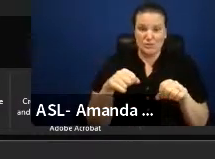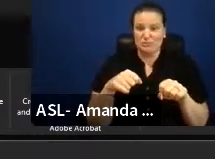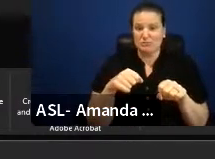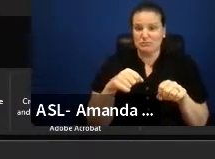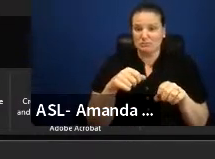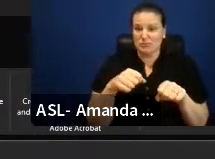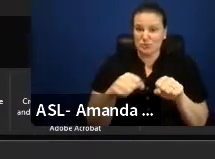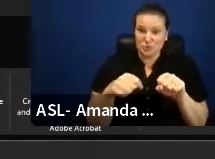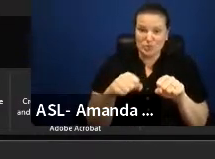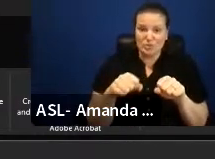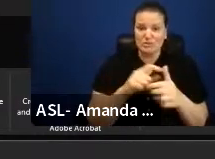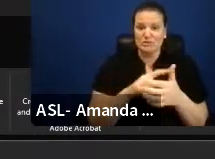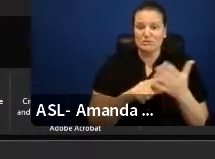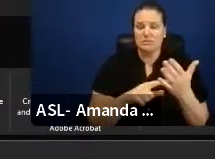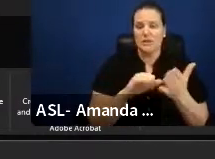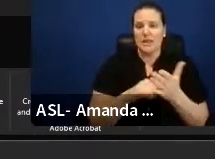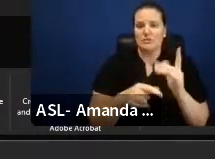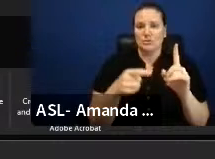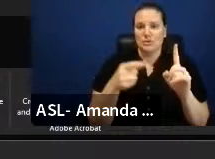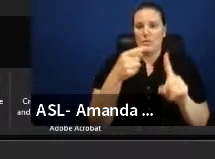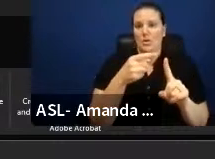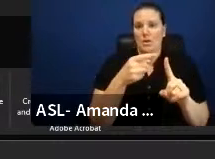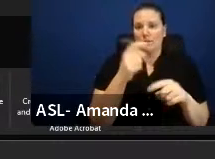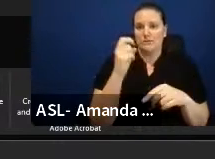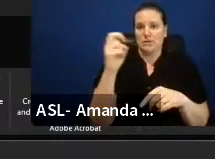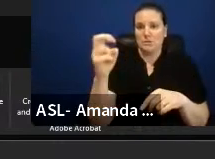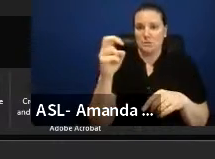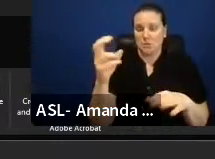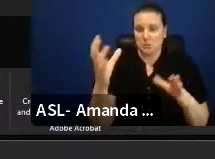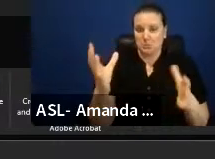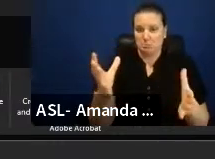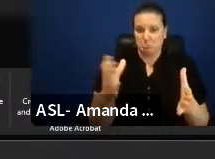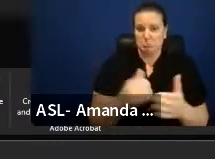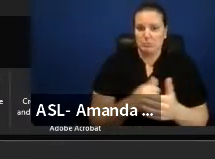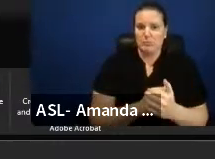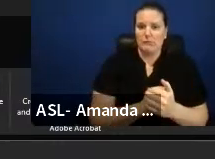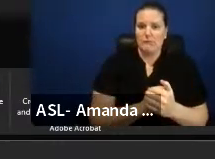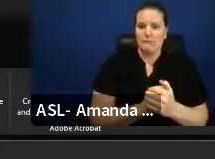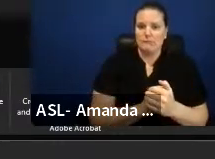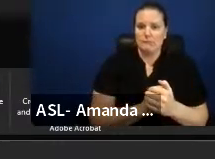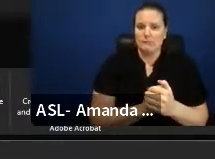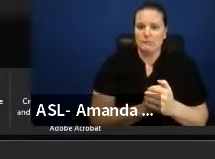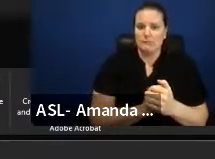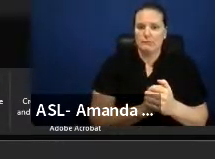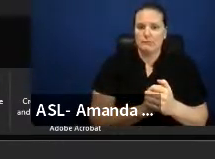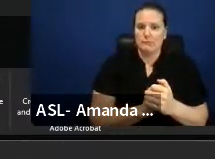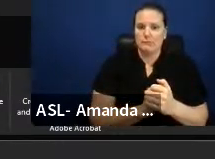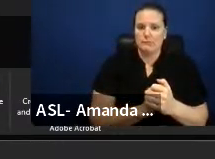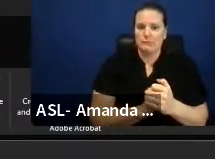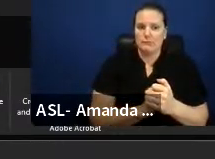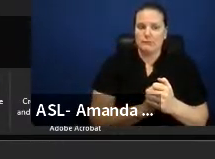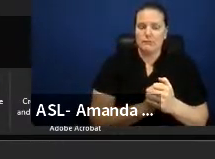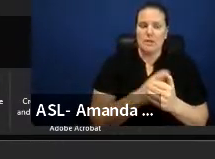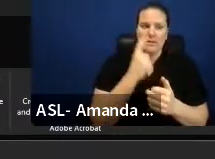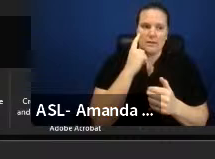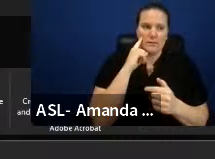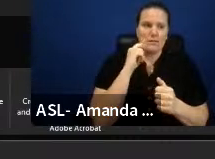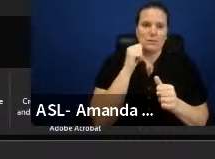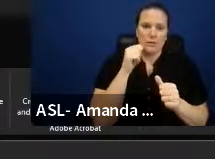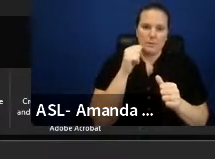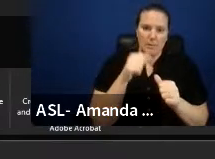You know, that's their main point of transportation. I think we really need to remember that